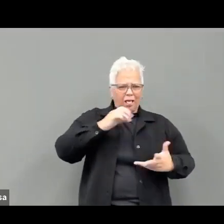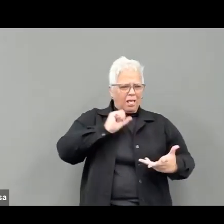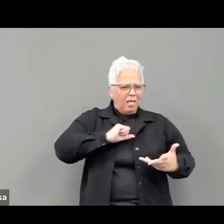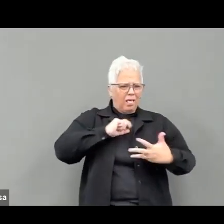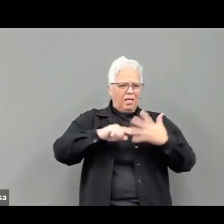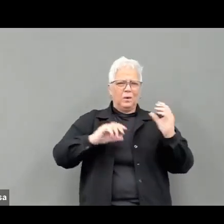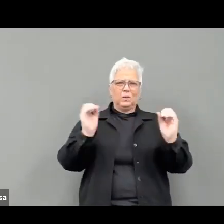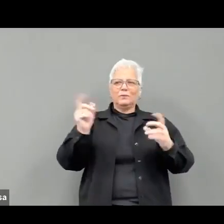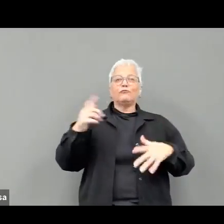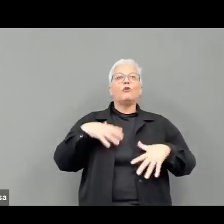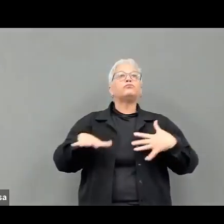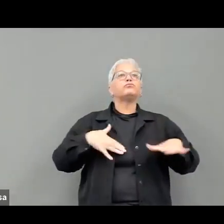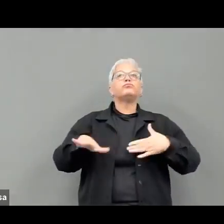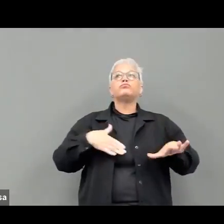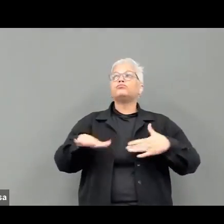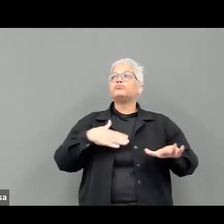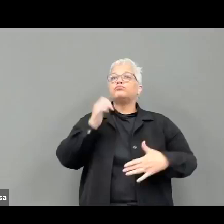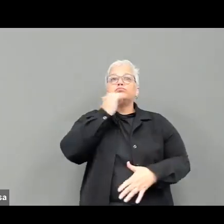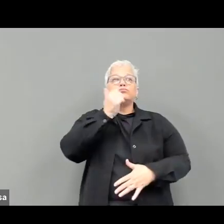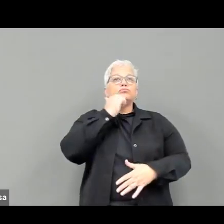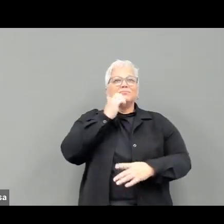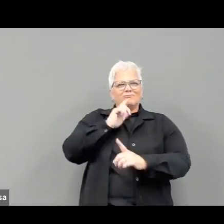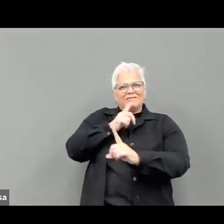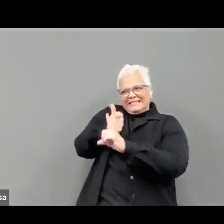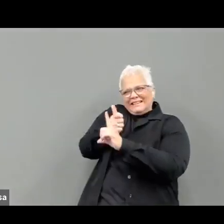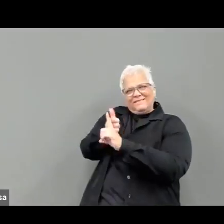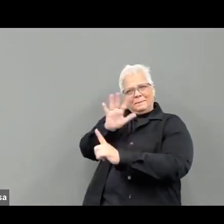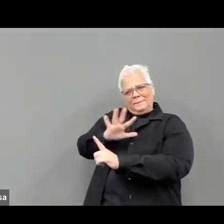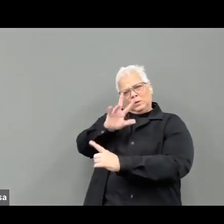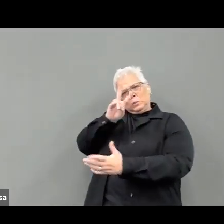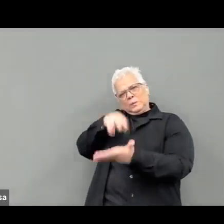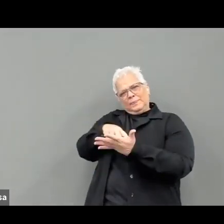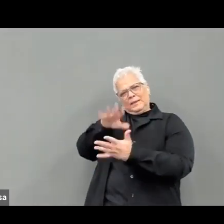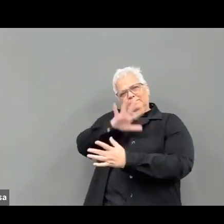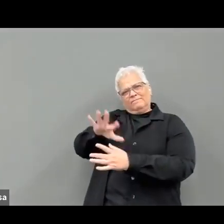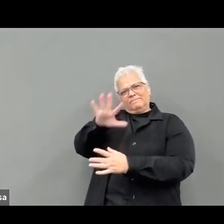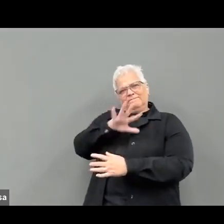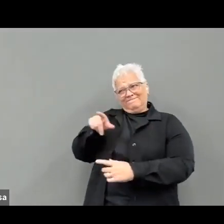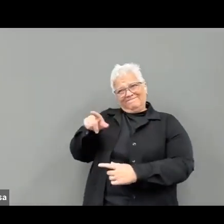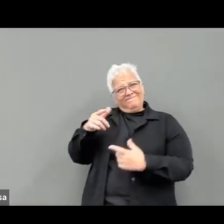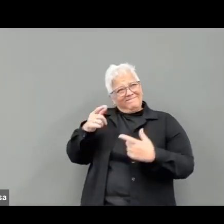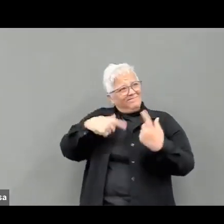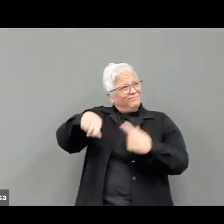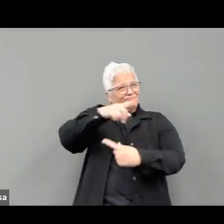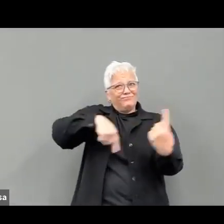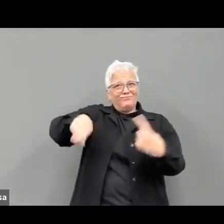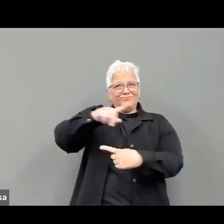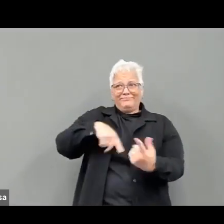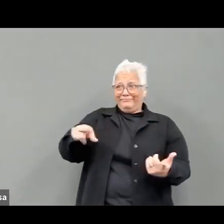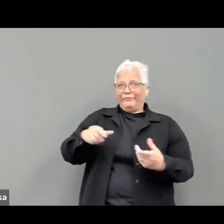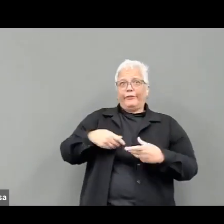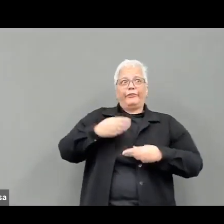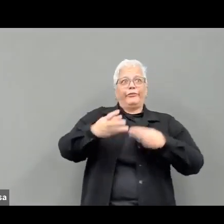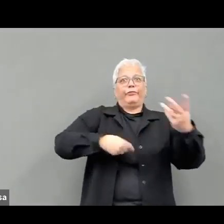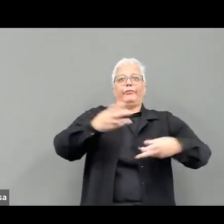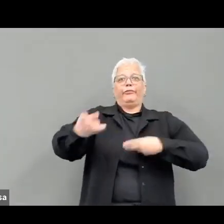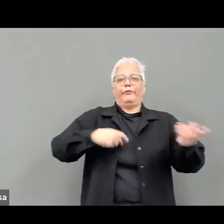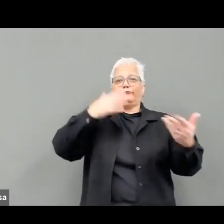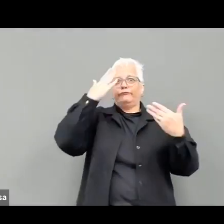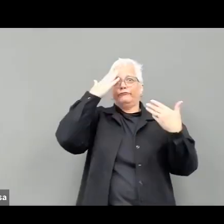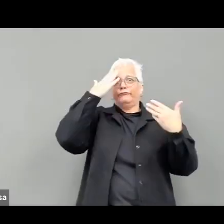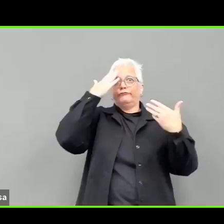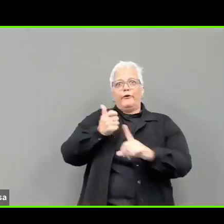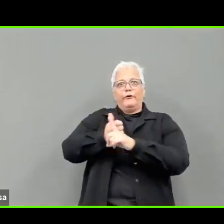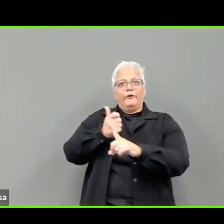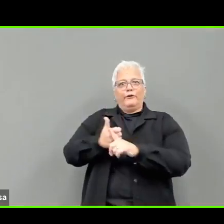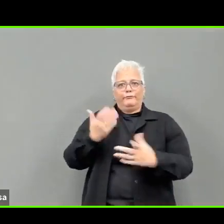symptom onset or confirmed with lab tests if asymptomatic. There were 46 deaths reported last week, making it the week with the highest death